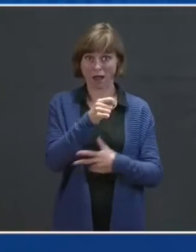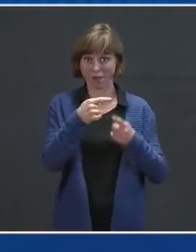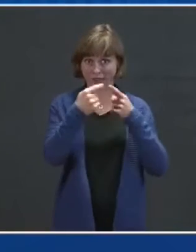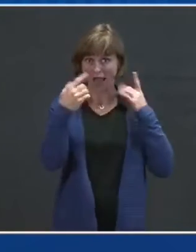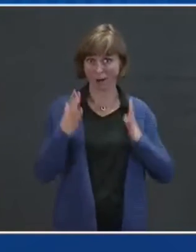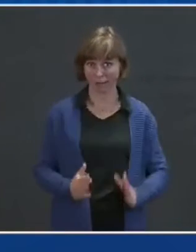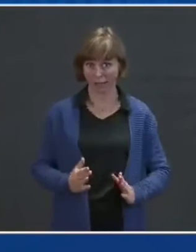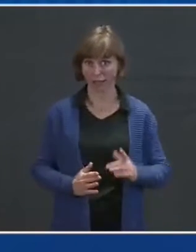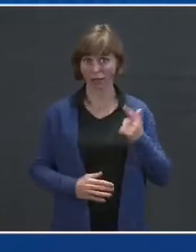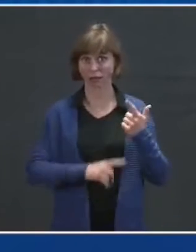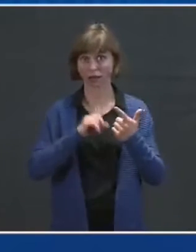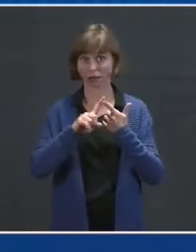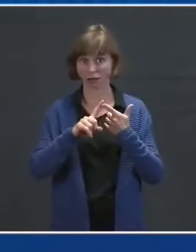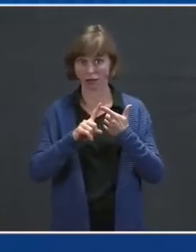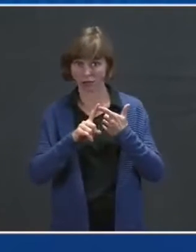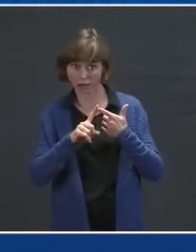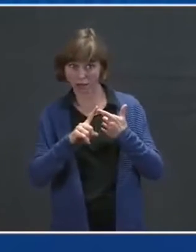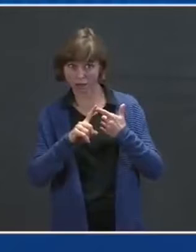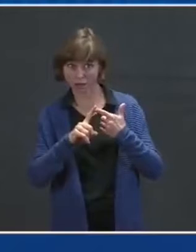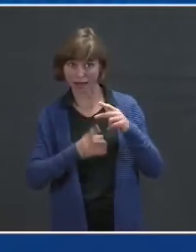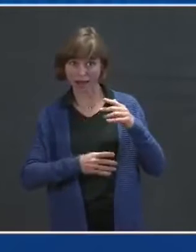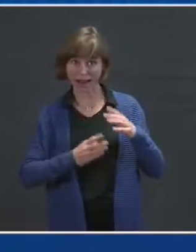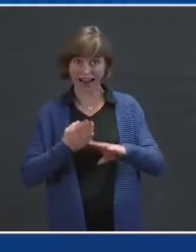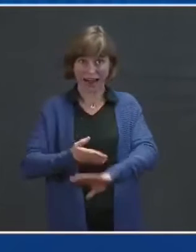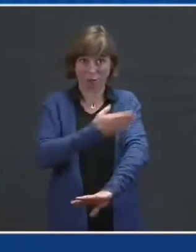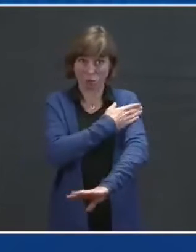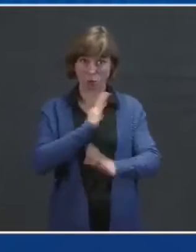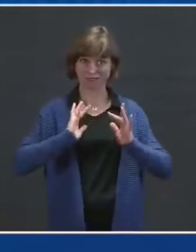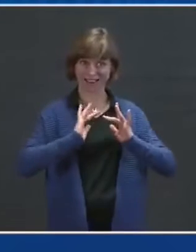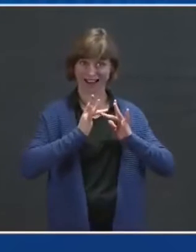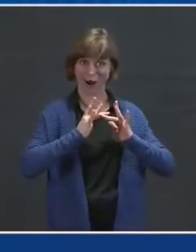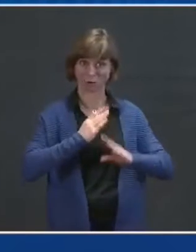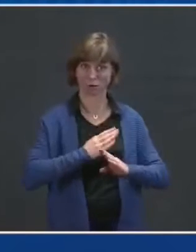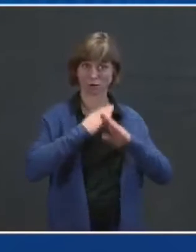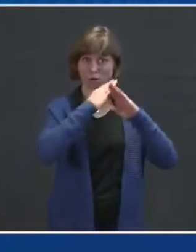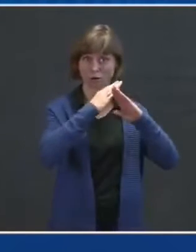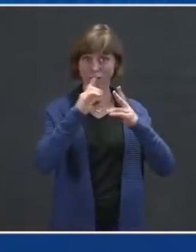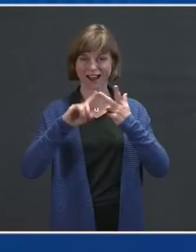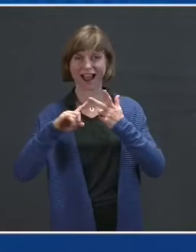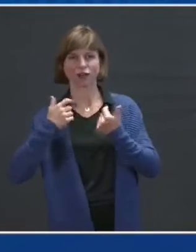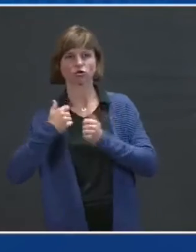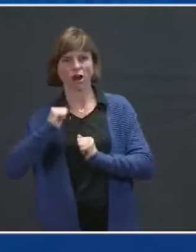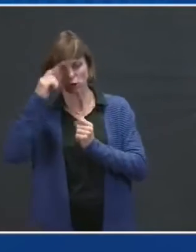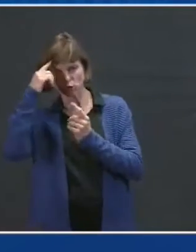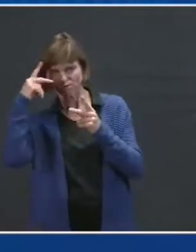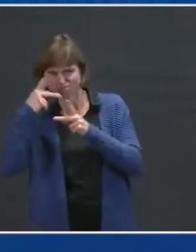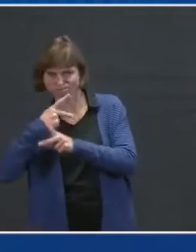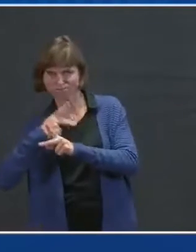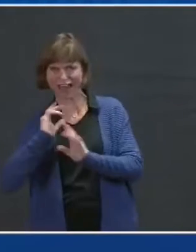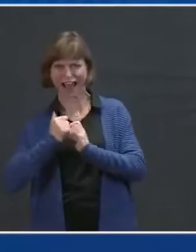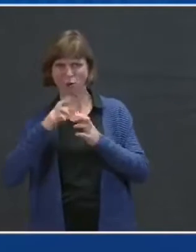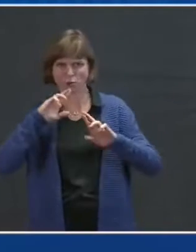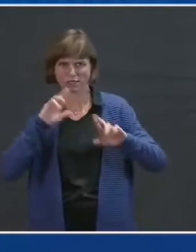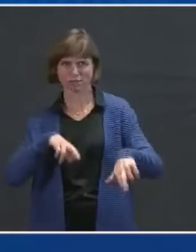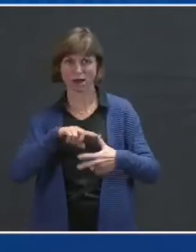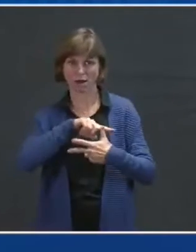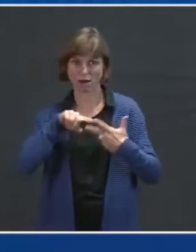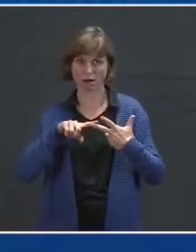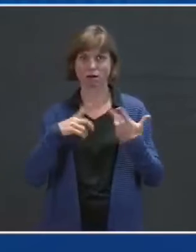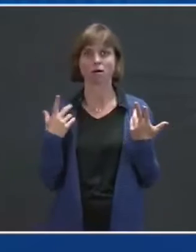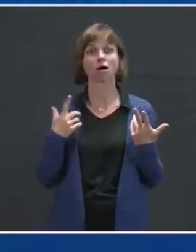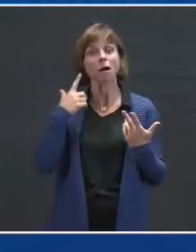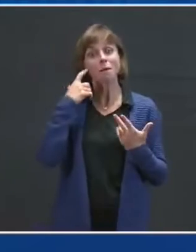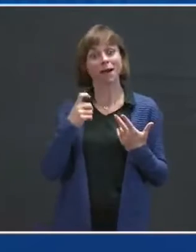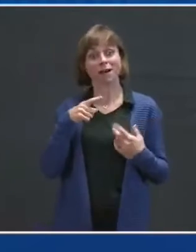networks and improve the cybersecurity of federal networks, and we're also carefully thinking through how we respond. So the investigation, as I noted, because of the